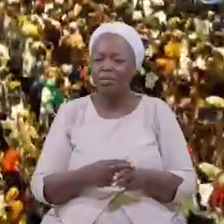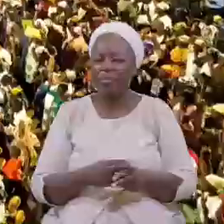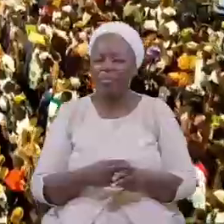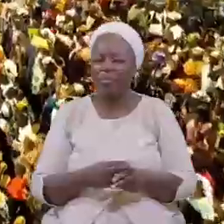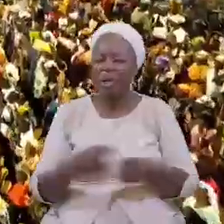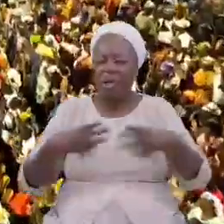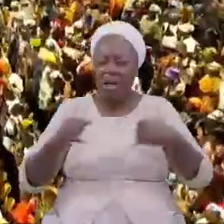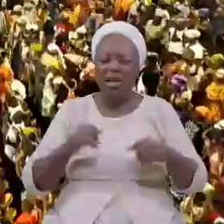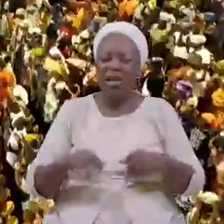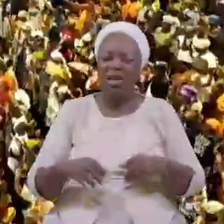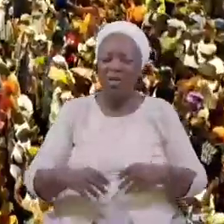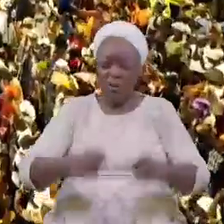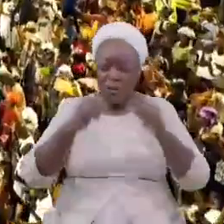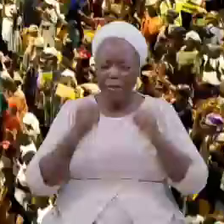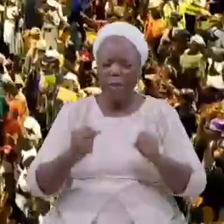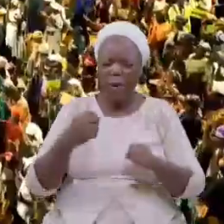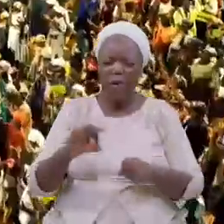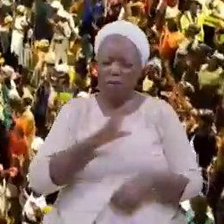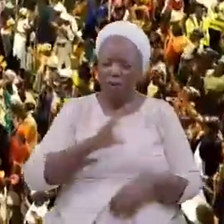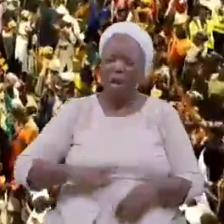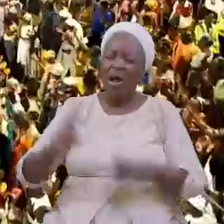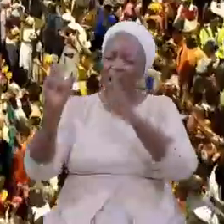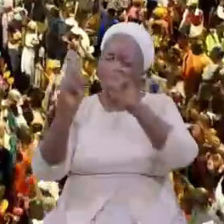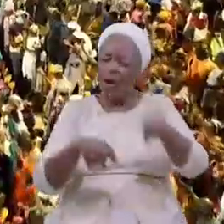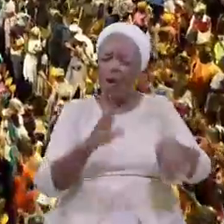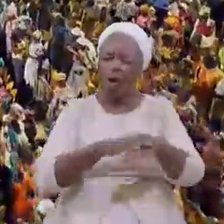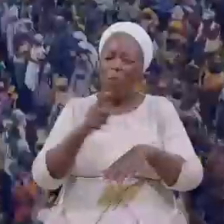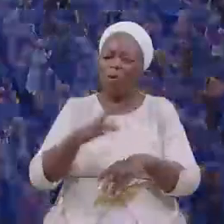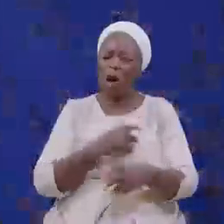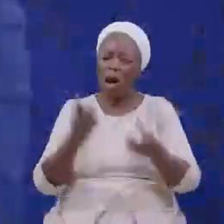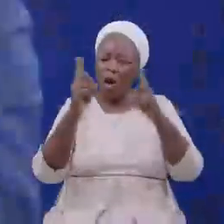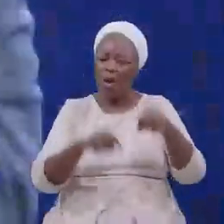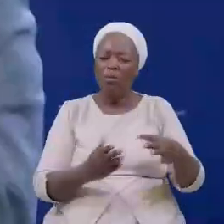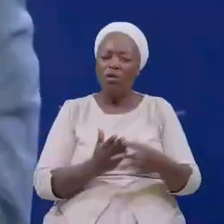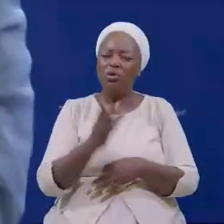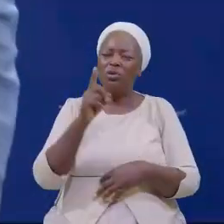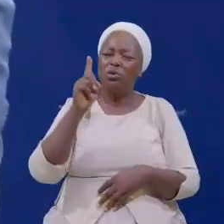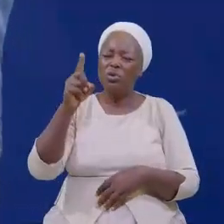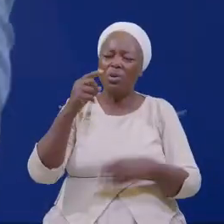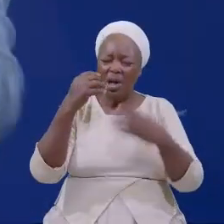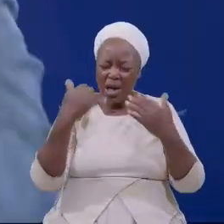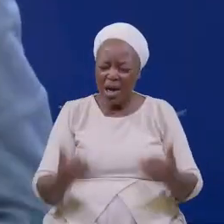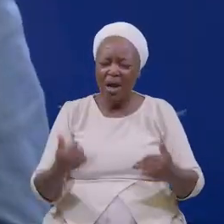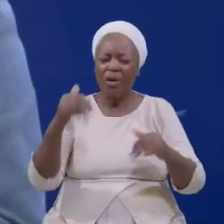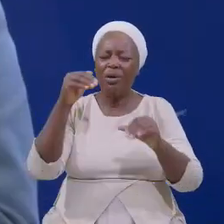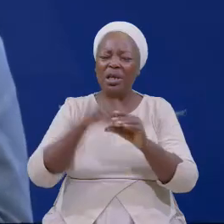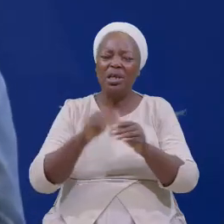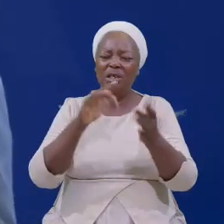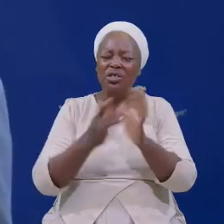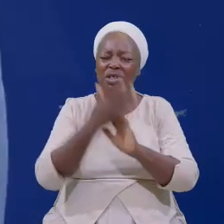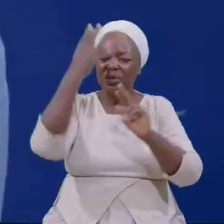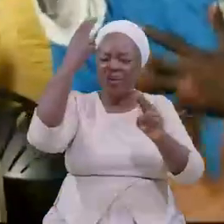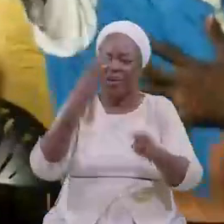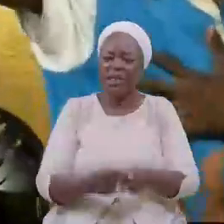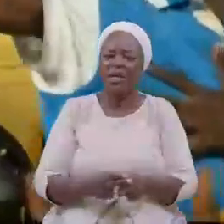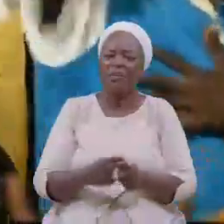Healing virtue of Christ, come upon you and come through you right now, in Jesus'